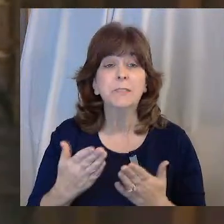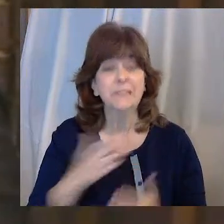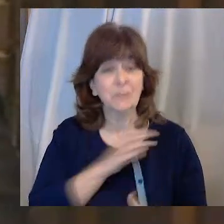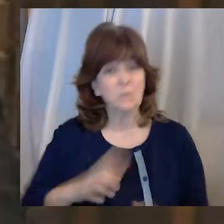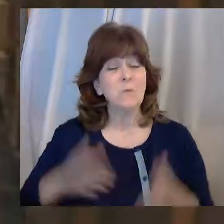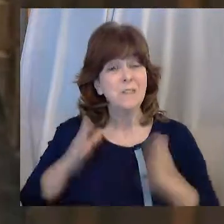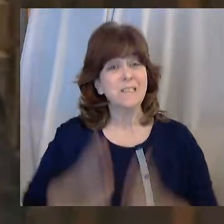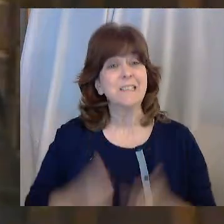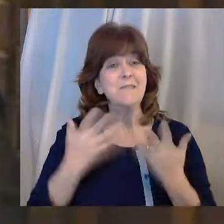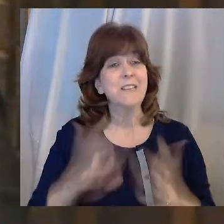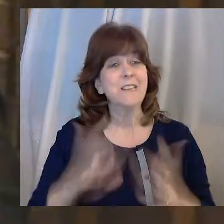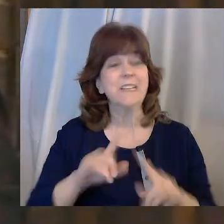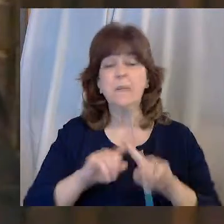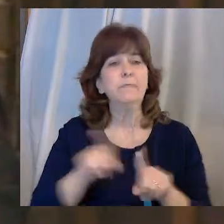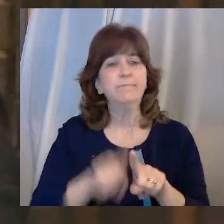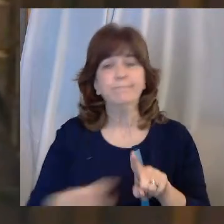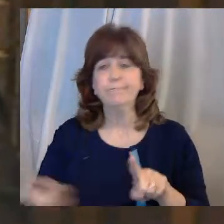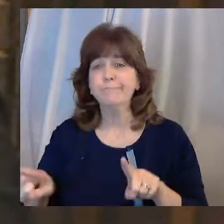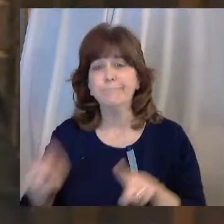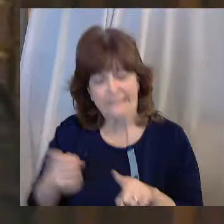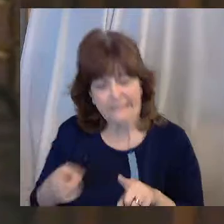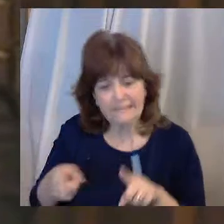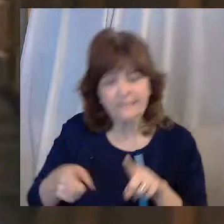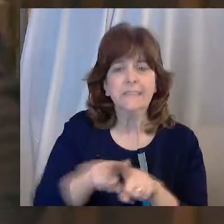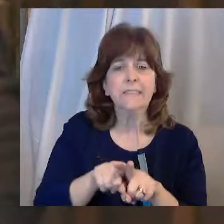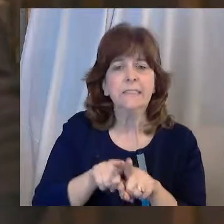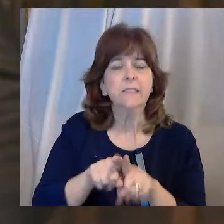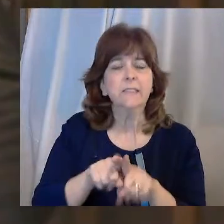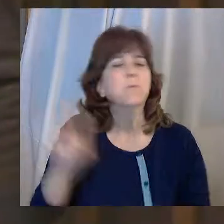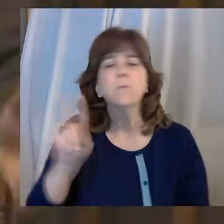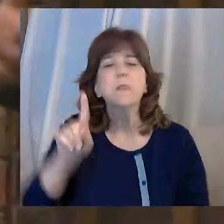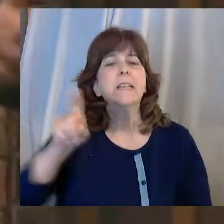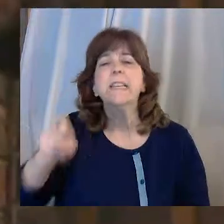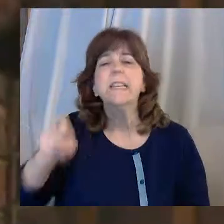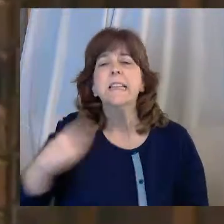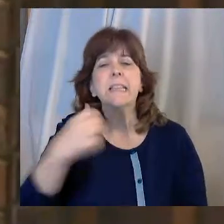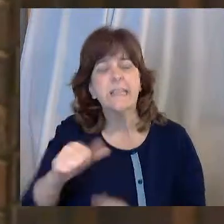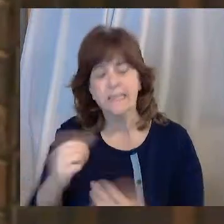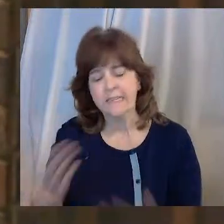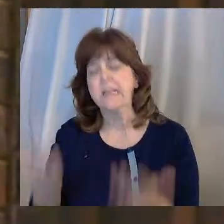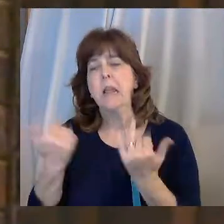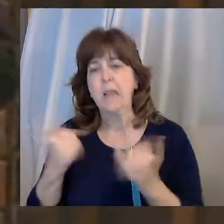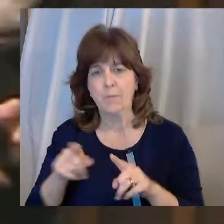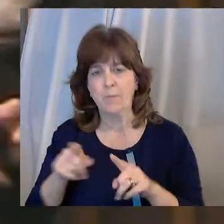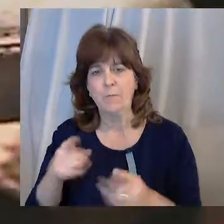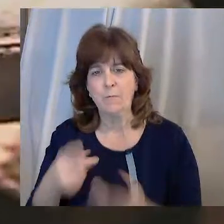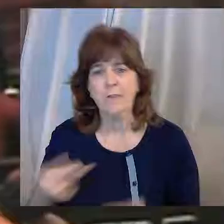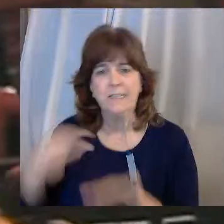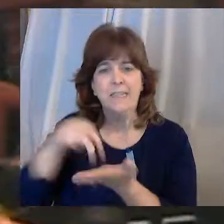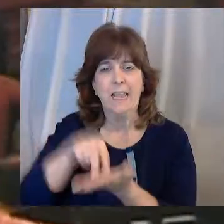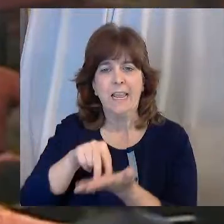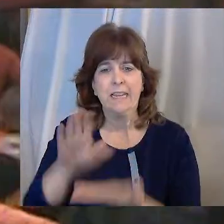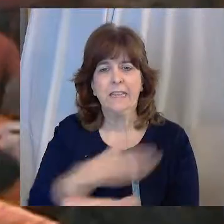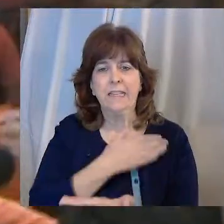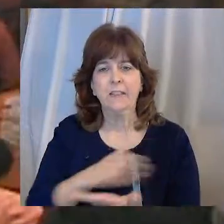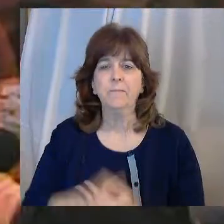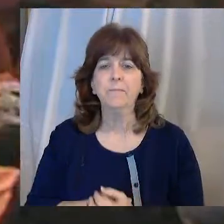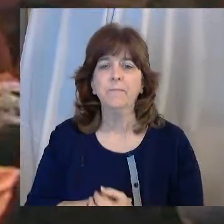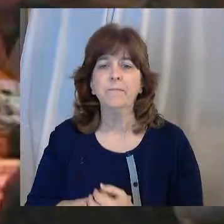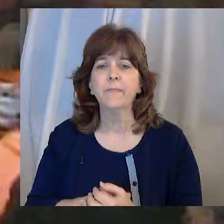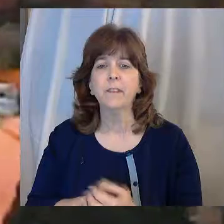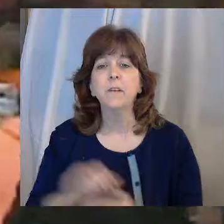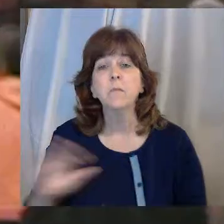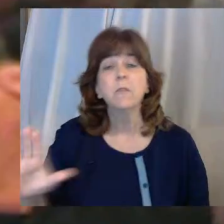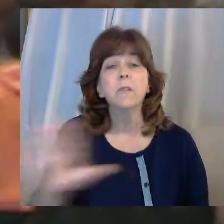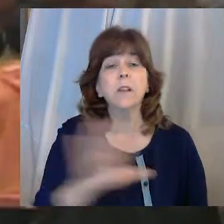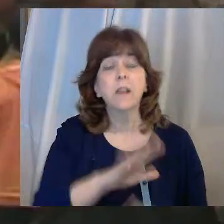your allegiance to the King. The invitation is for you. Tonight, if we can assist you spiritually, come and sing. Bring Christ to